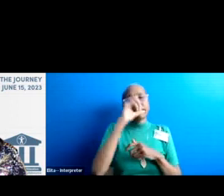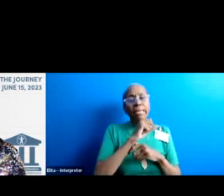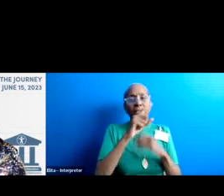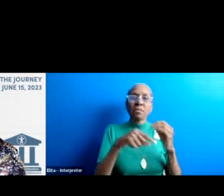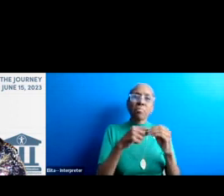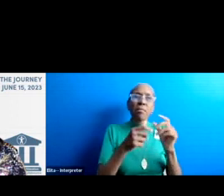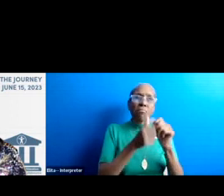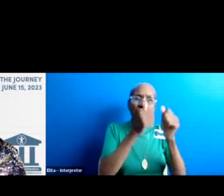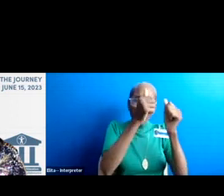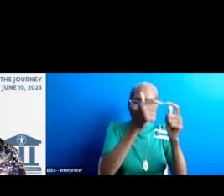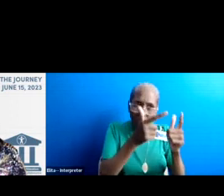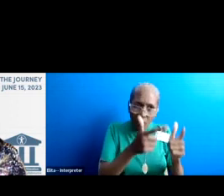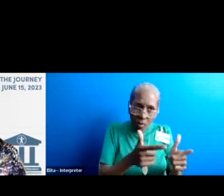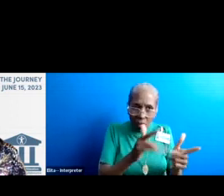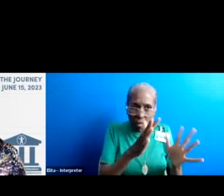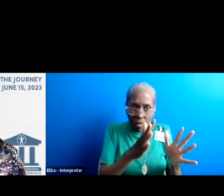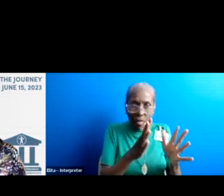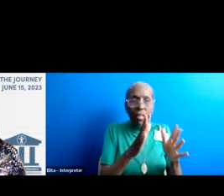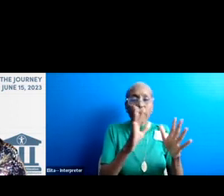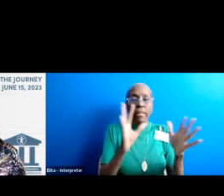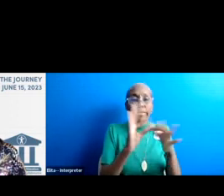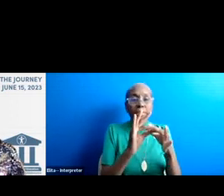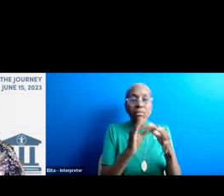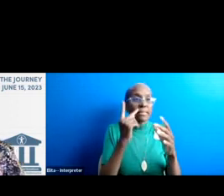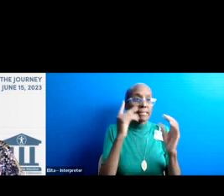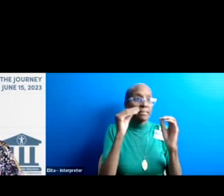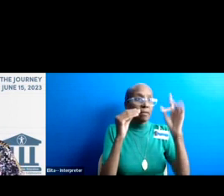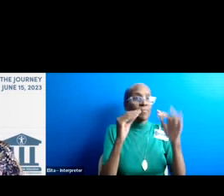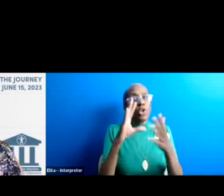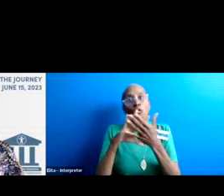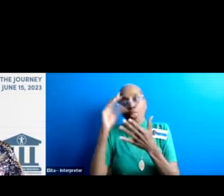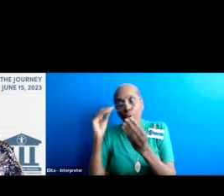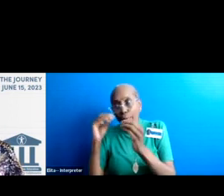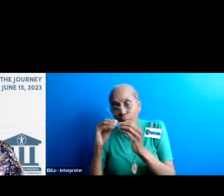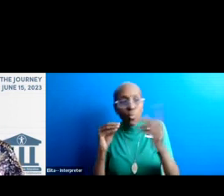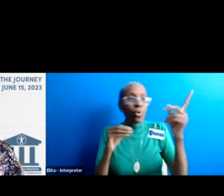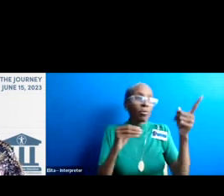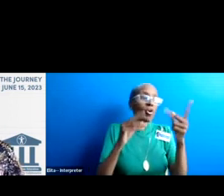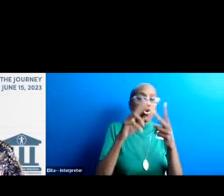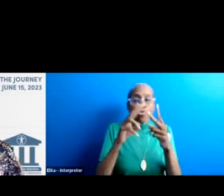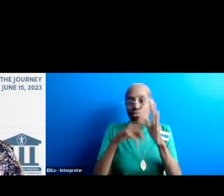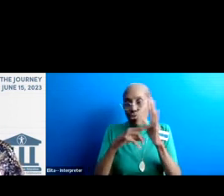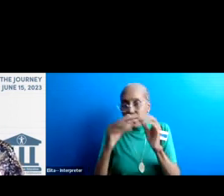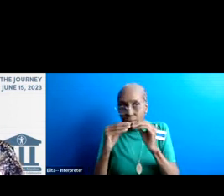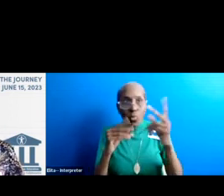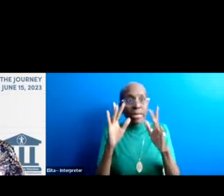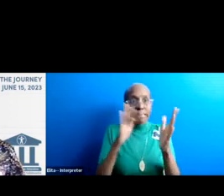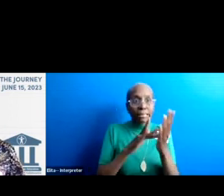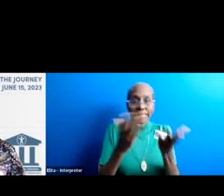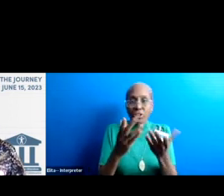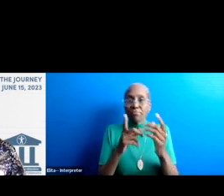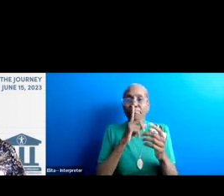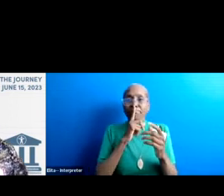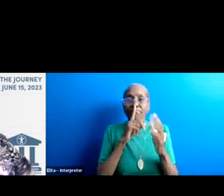pretty much all of these links. I'm not seeing any learn mores, read more, click here, anything